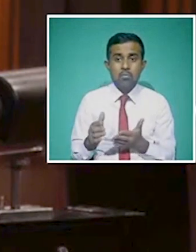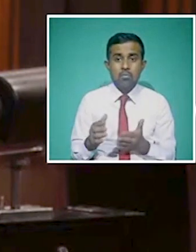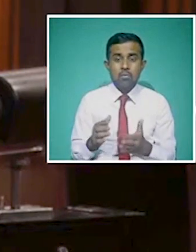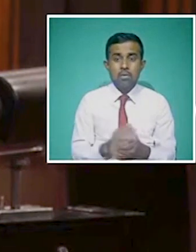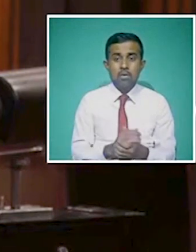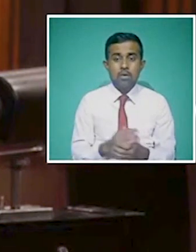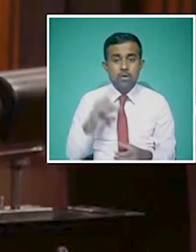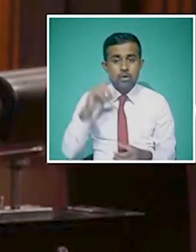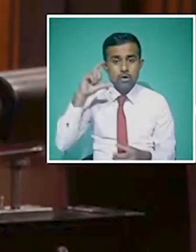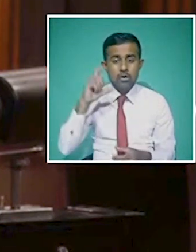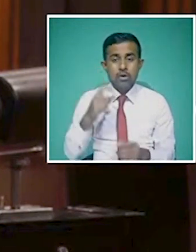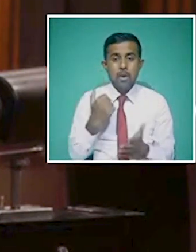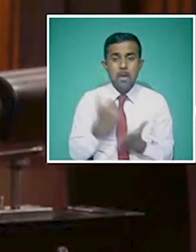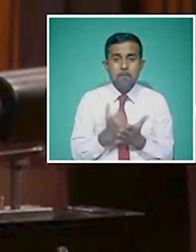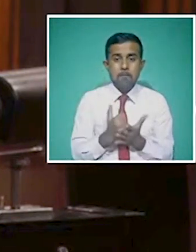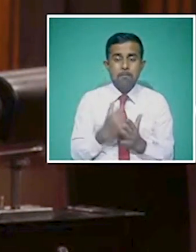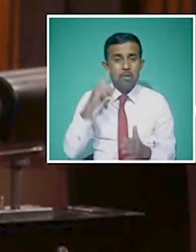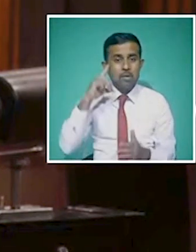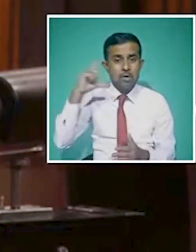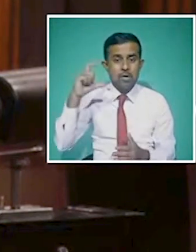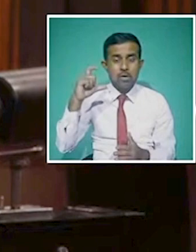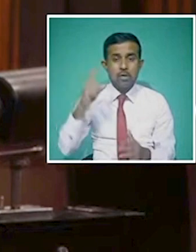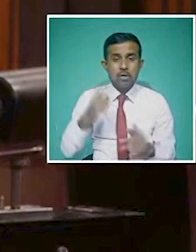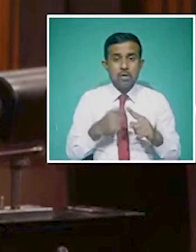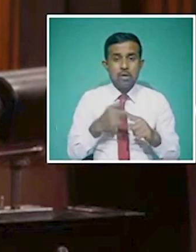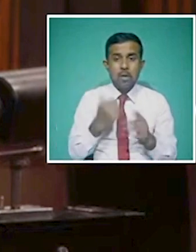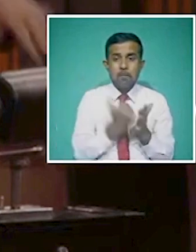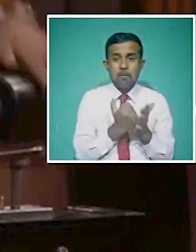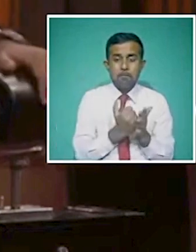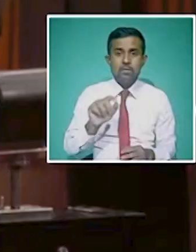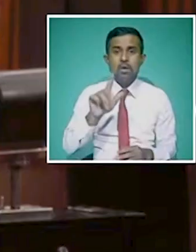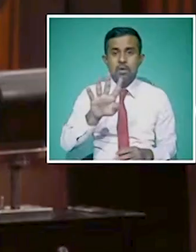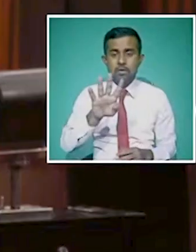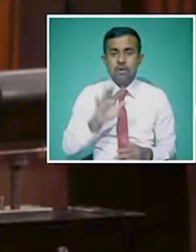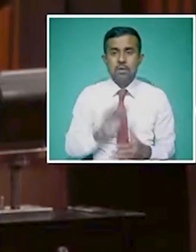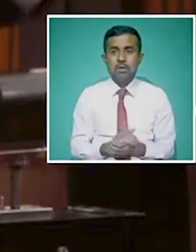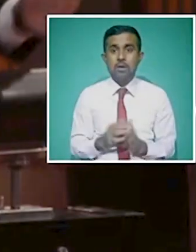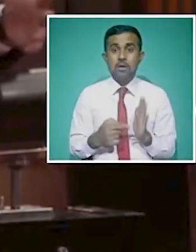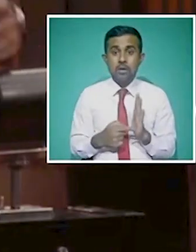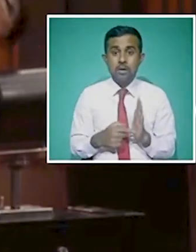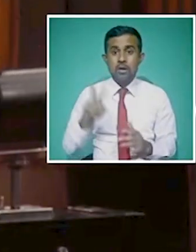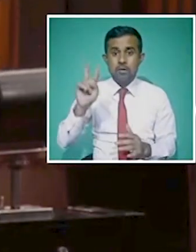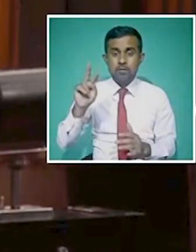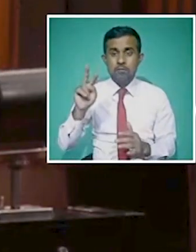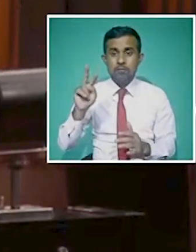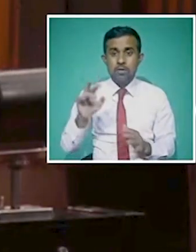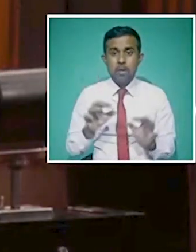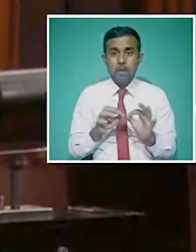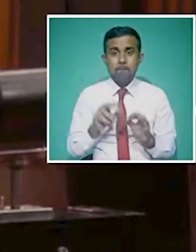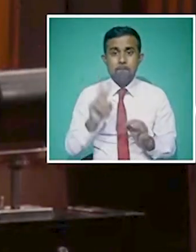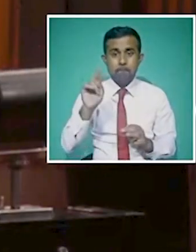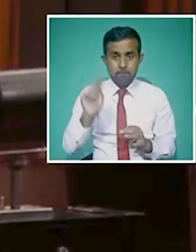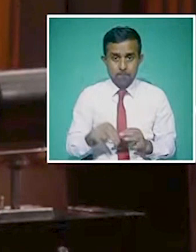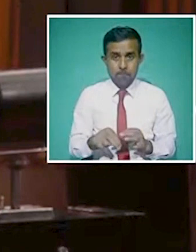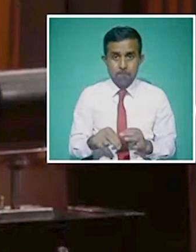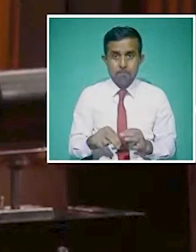4.3 billion to the China Exim Bank. So altogether, what the country owes China is 7.4 billion. Me trillion visak tina, billion visidak tina,